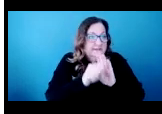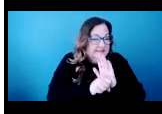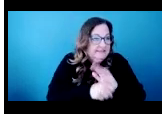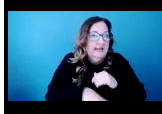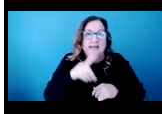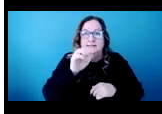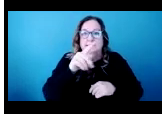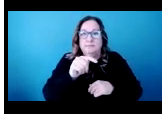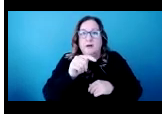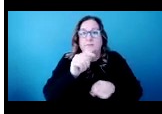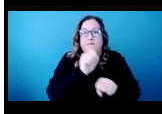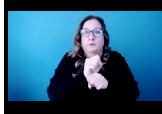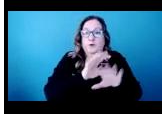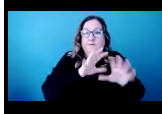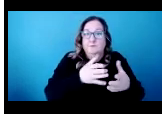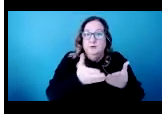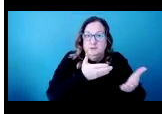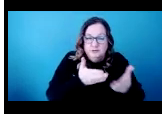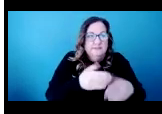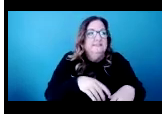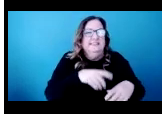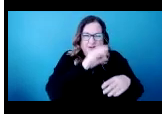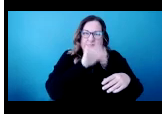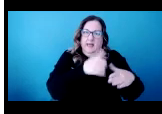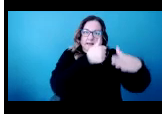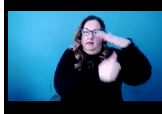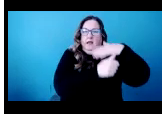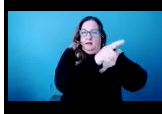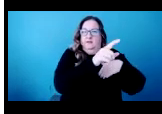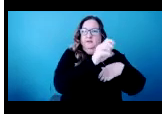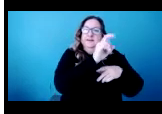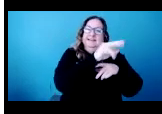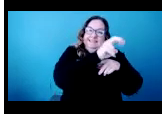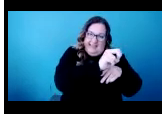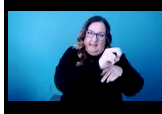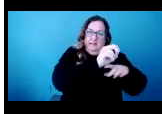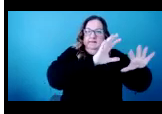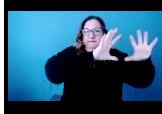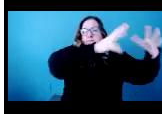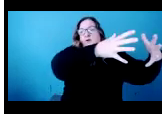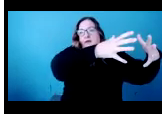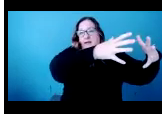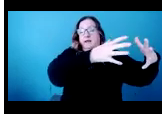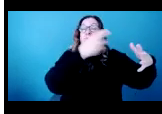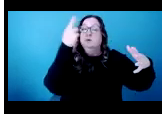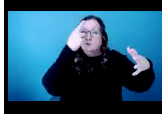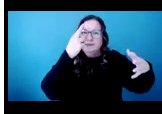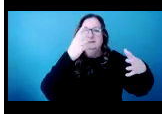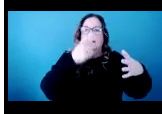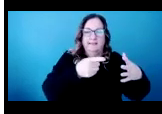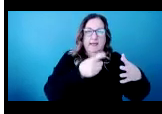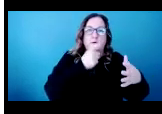Workforce Services, anything like that, those are all part of the executive branch because they are the ones that are carrying out all the